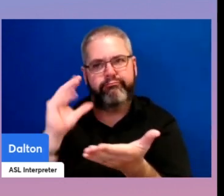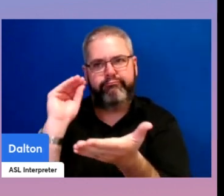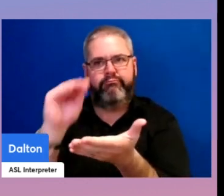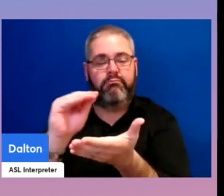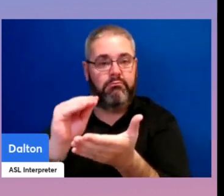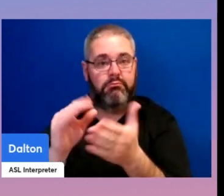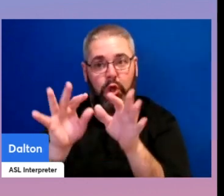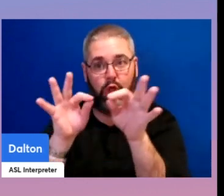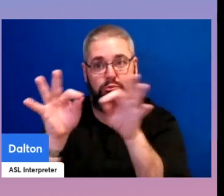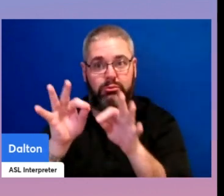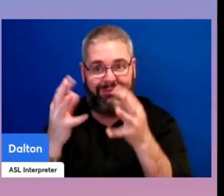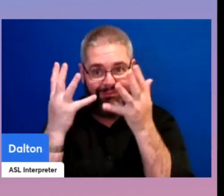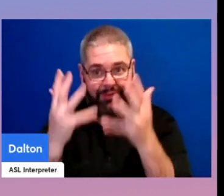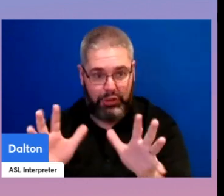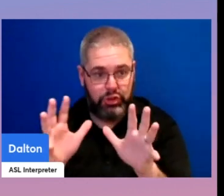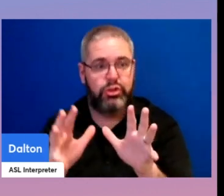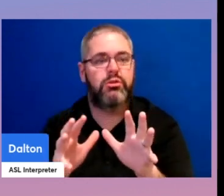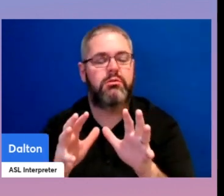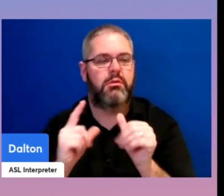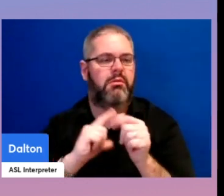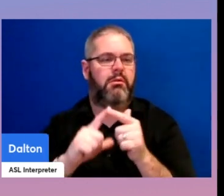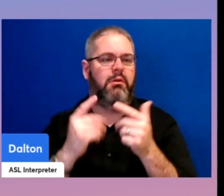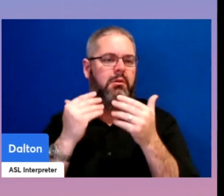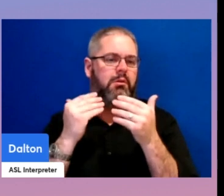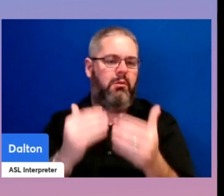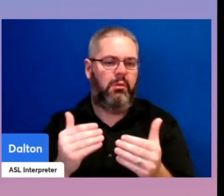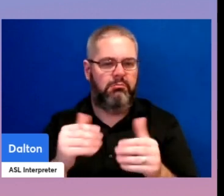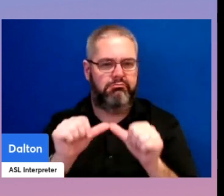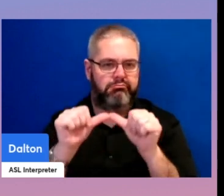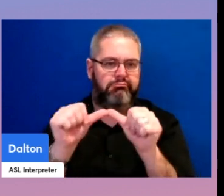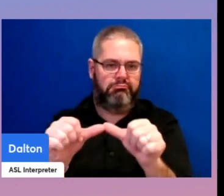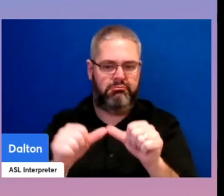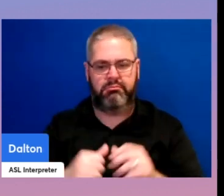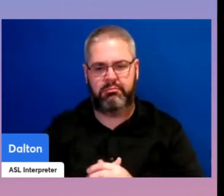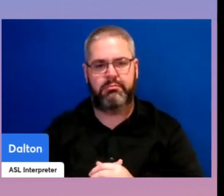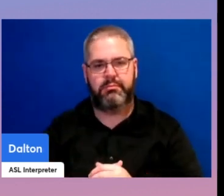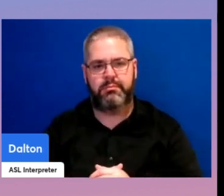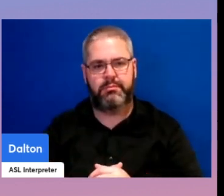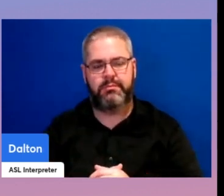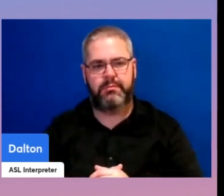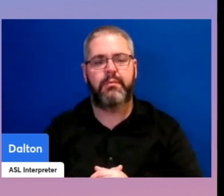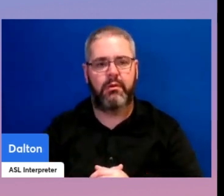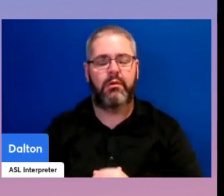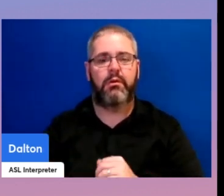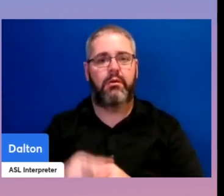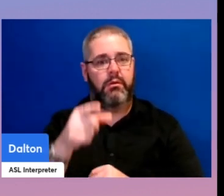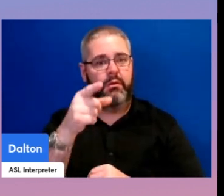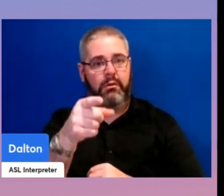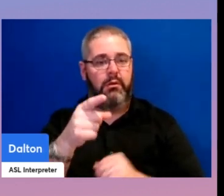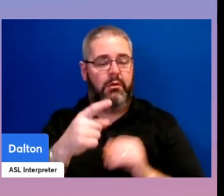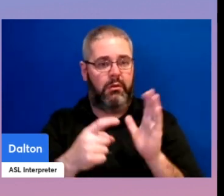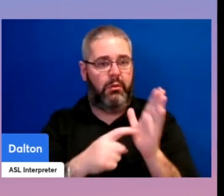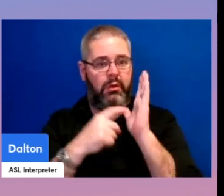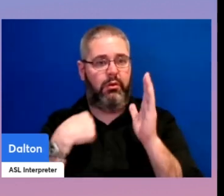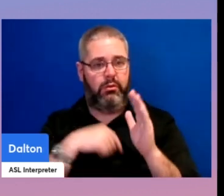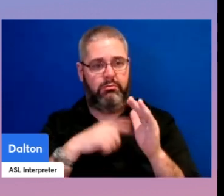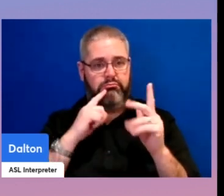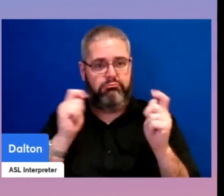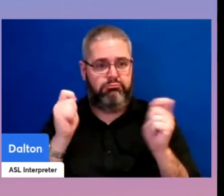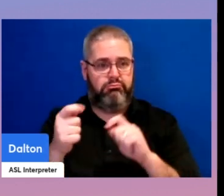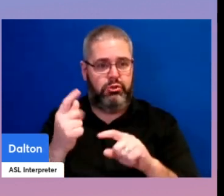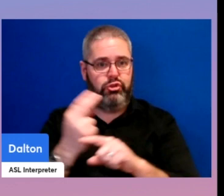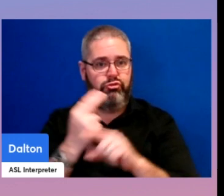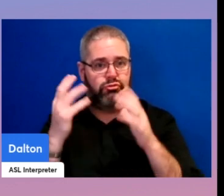we have given that description, let's create and continue. This step would require us to provision that user